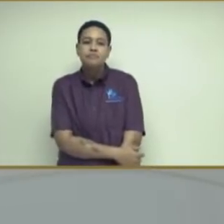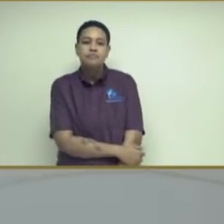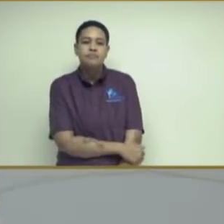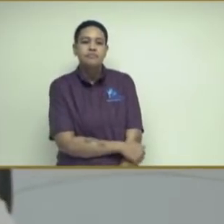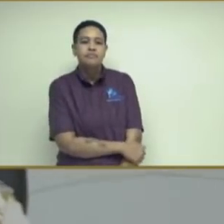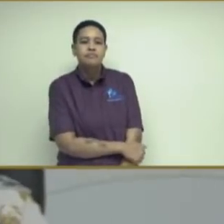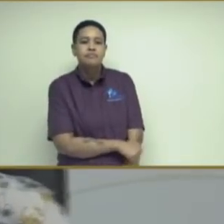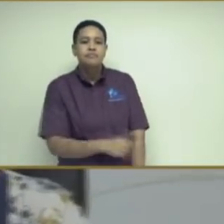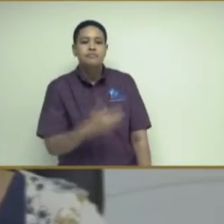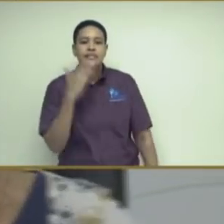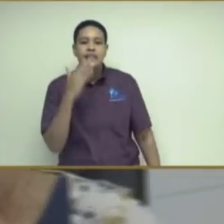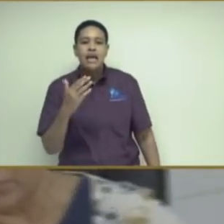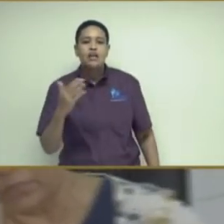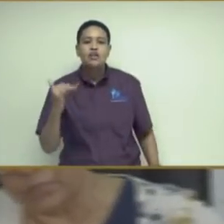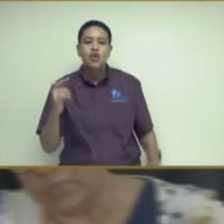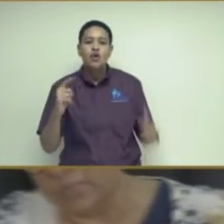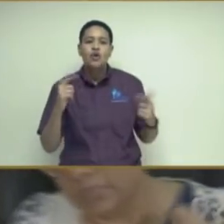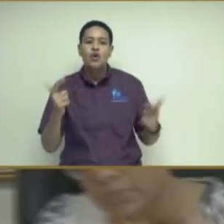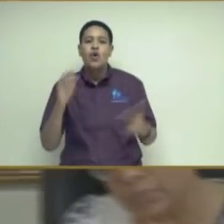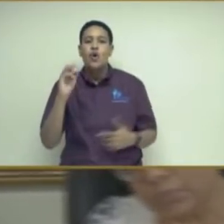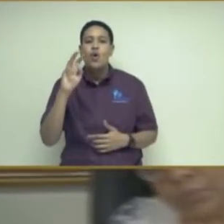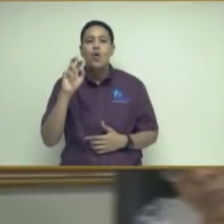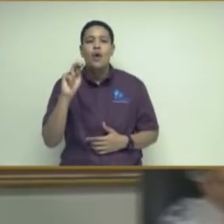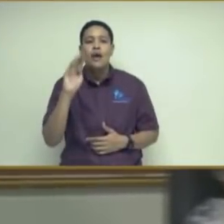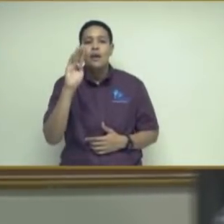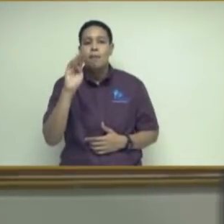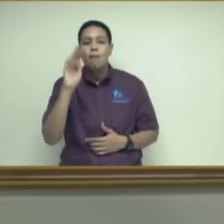Thank you very much, CMO. We're going to go to Owen Brown.